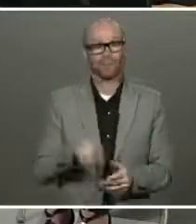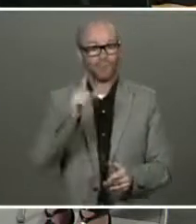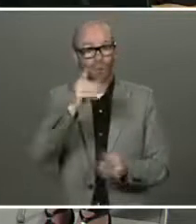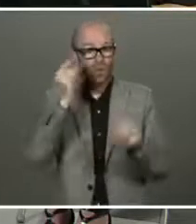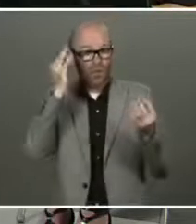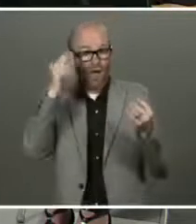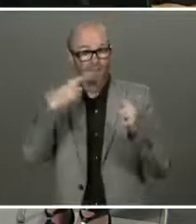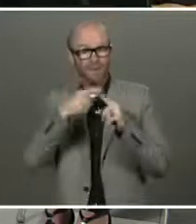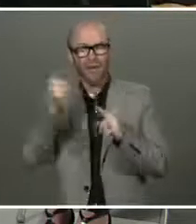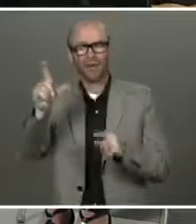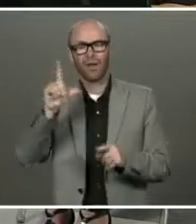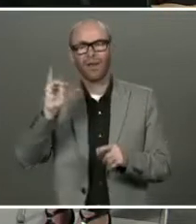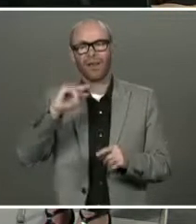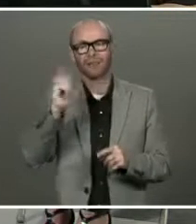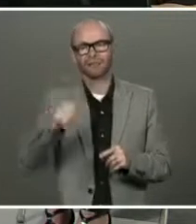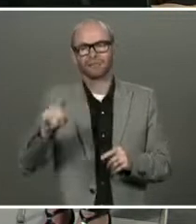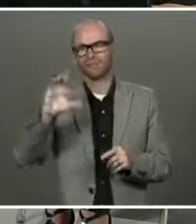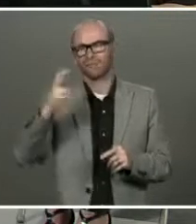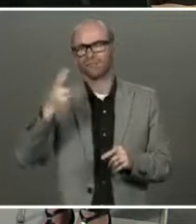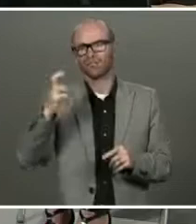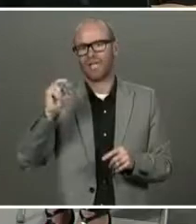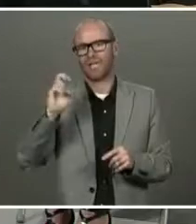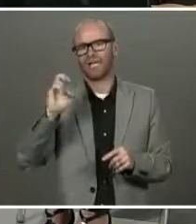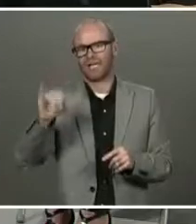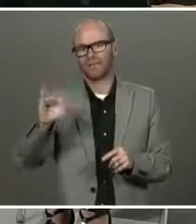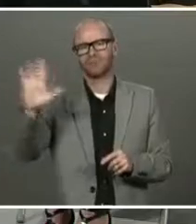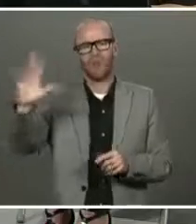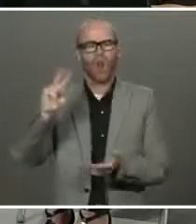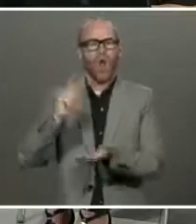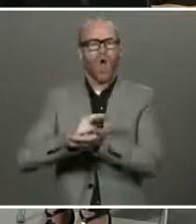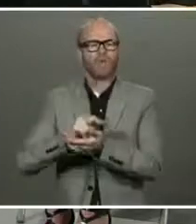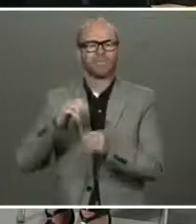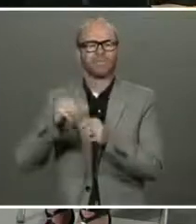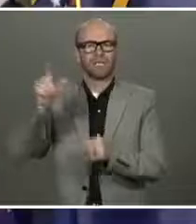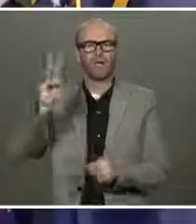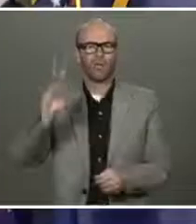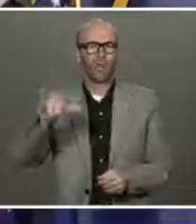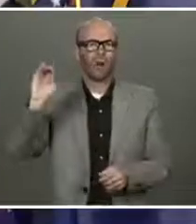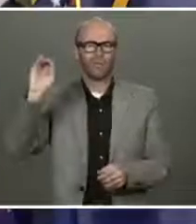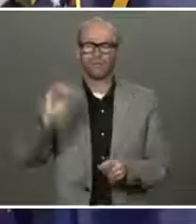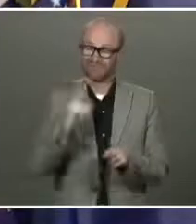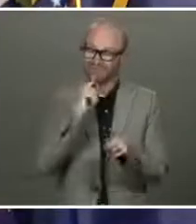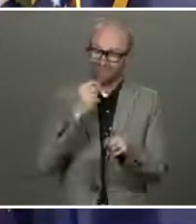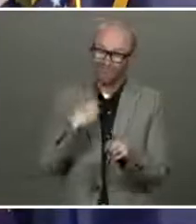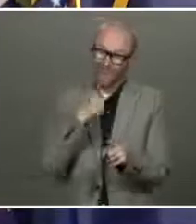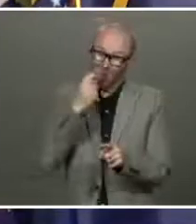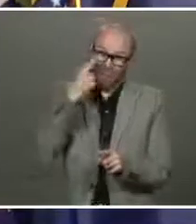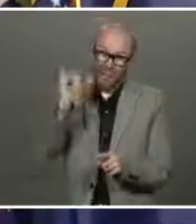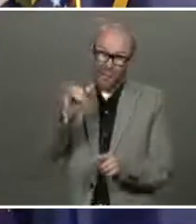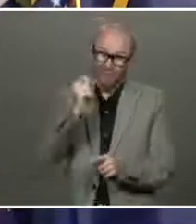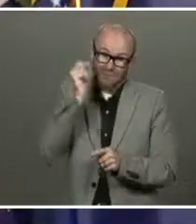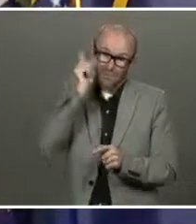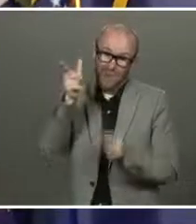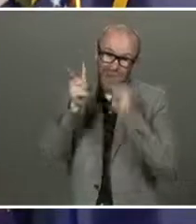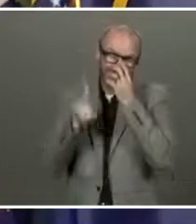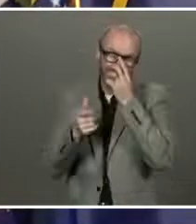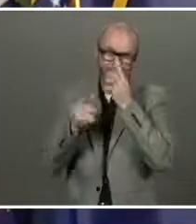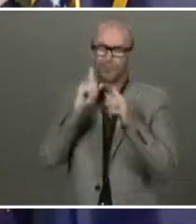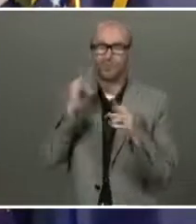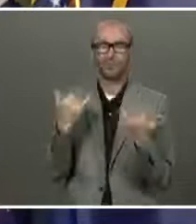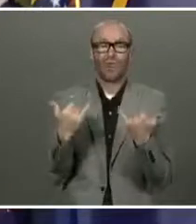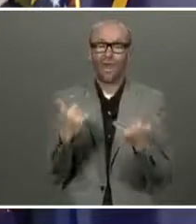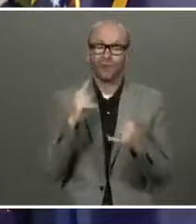next door and what that means for Republicans? Well, I don't think it was a surprise to anyone. We know it's a tumultuous